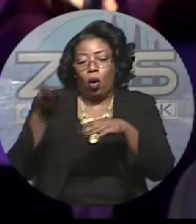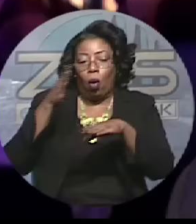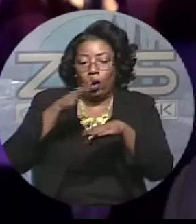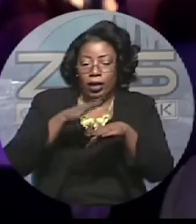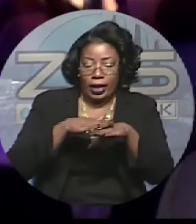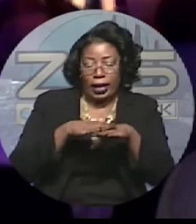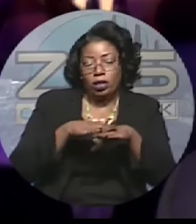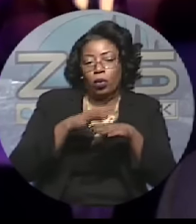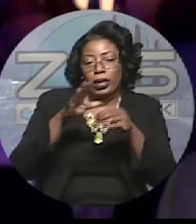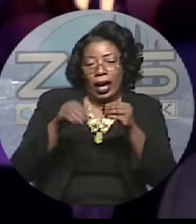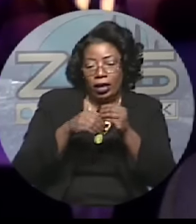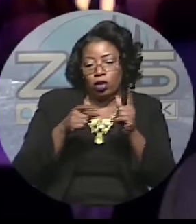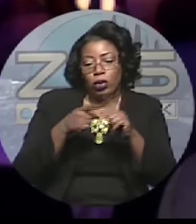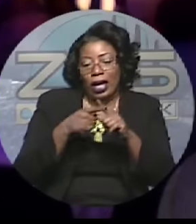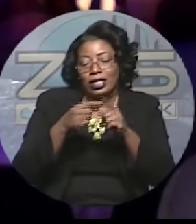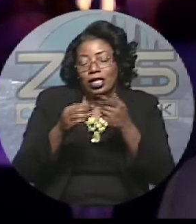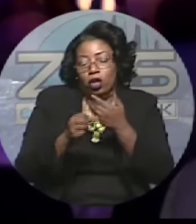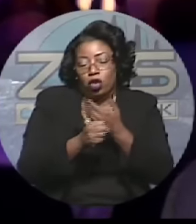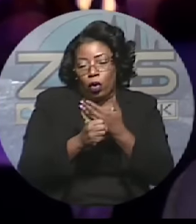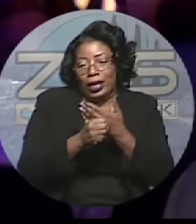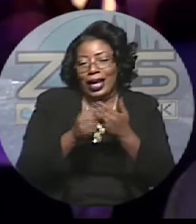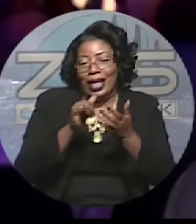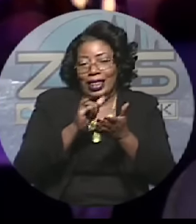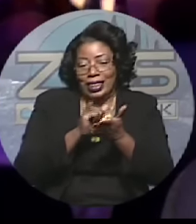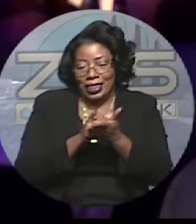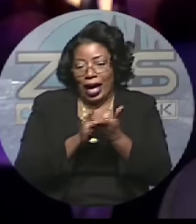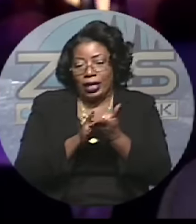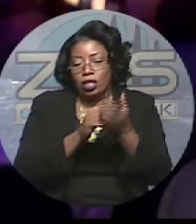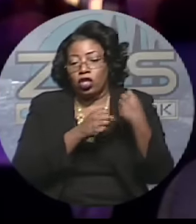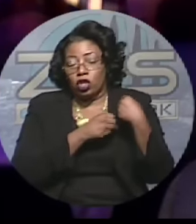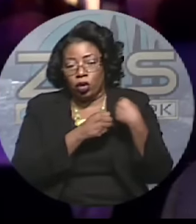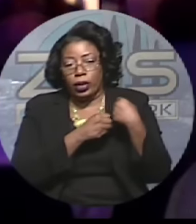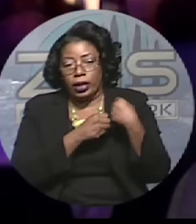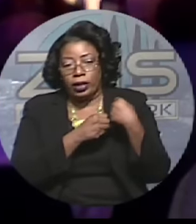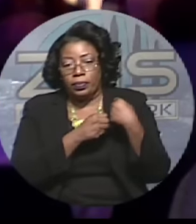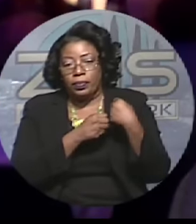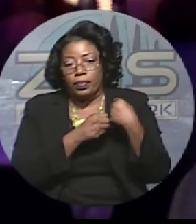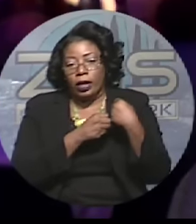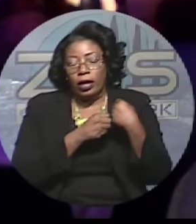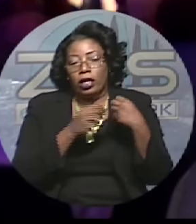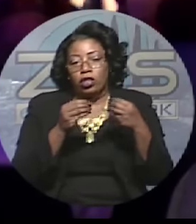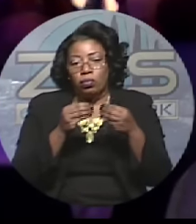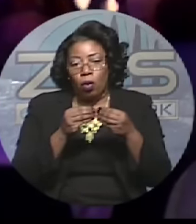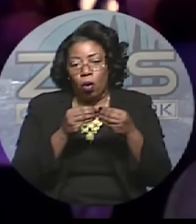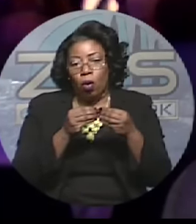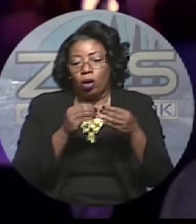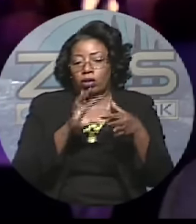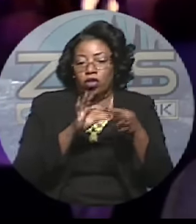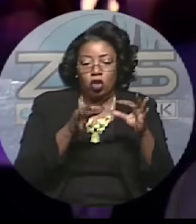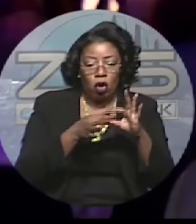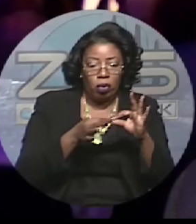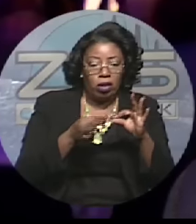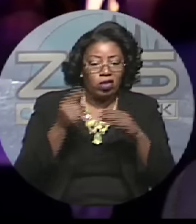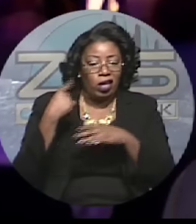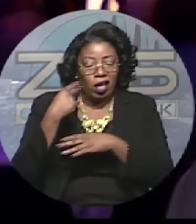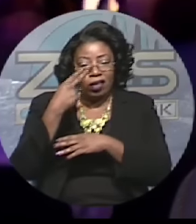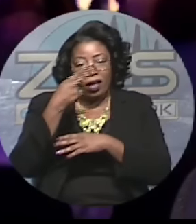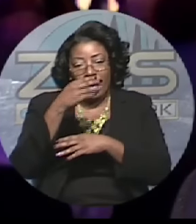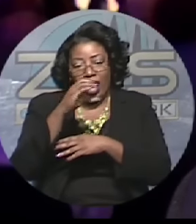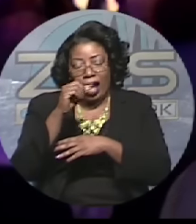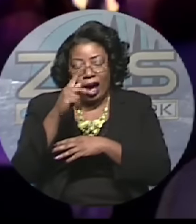do things like secure the network. So network security, I mean, there's been a lot of reported stories about hacks